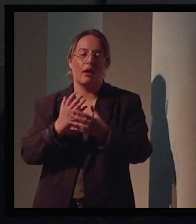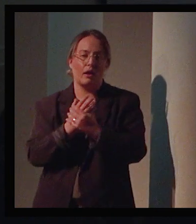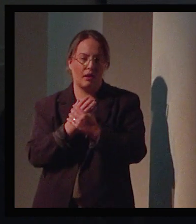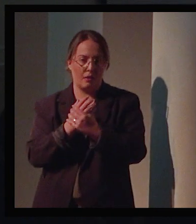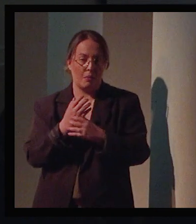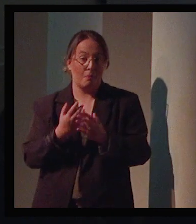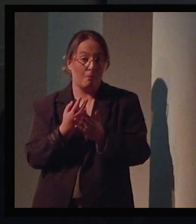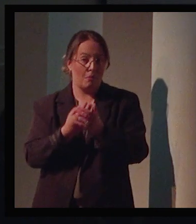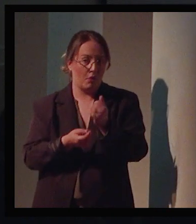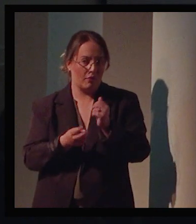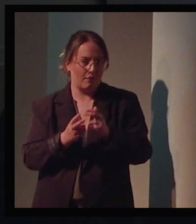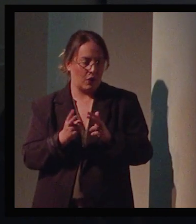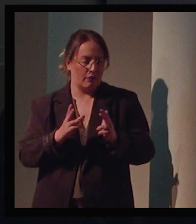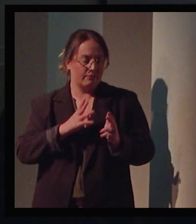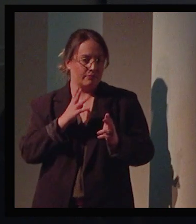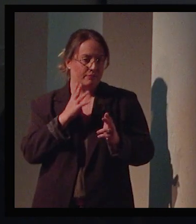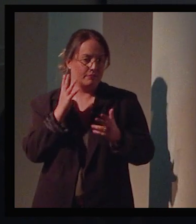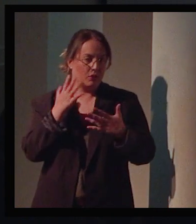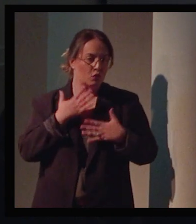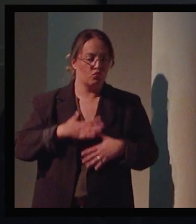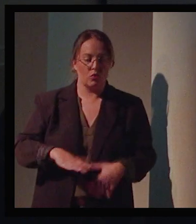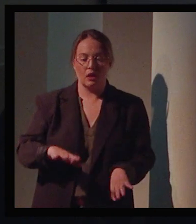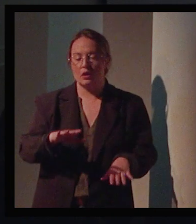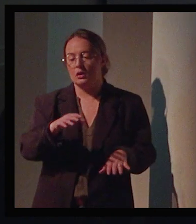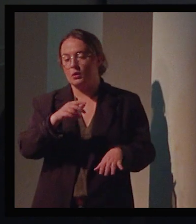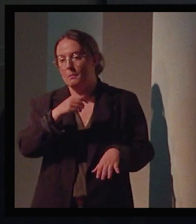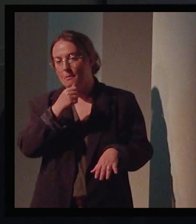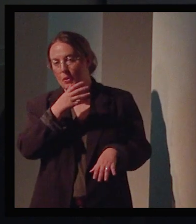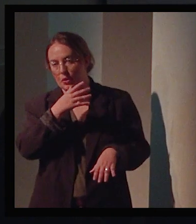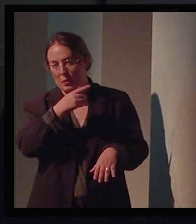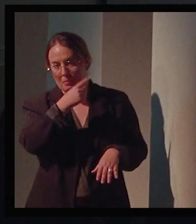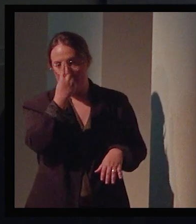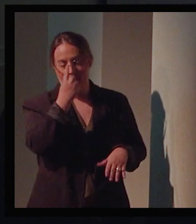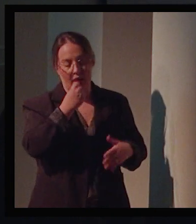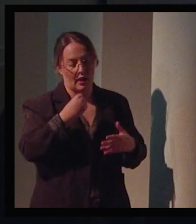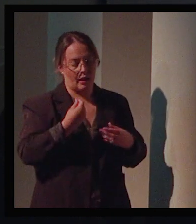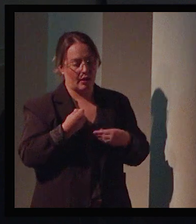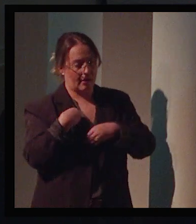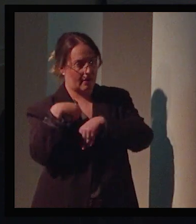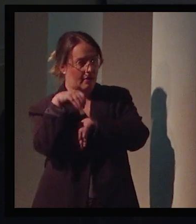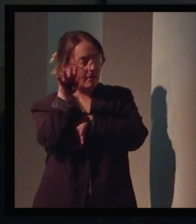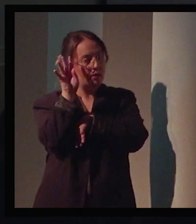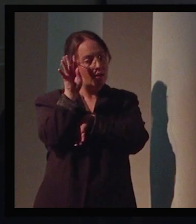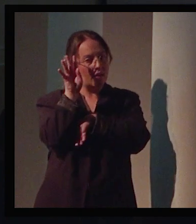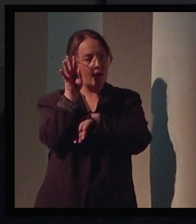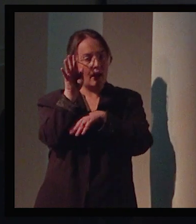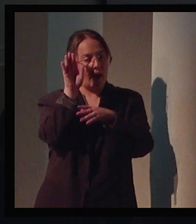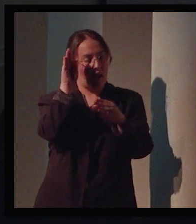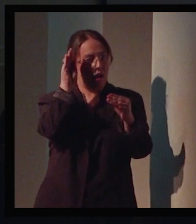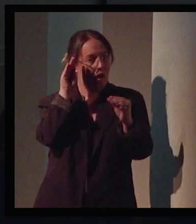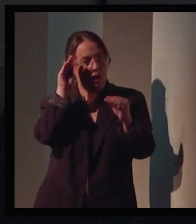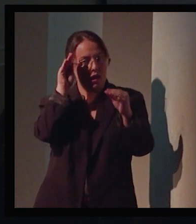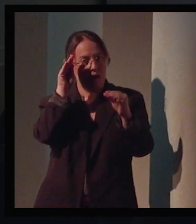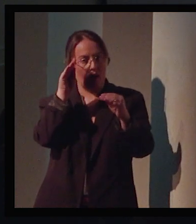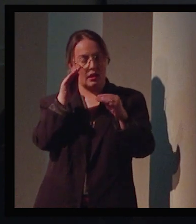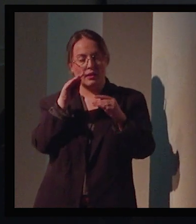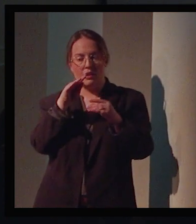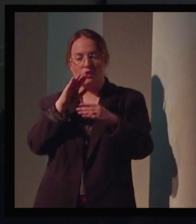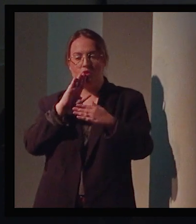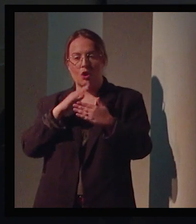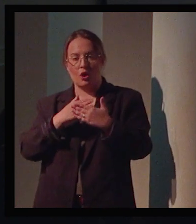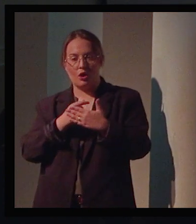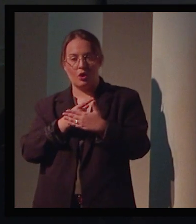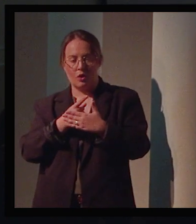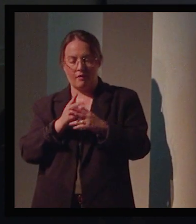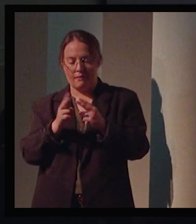fashionably dressed, the mother in a black day ensemble and ostrich feather-trimmed hat, and her daughter in a smart